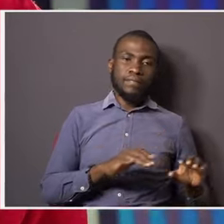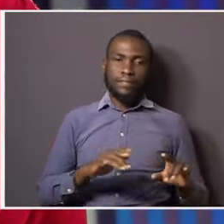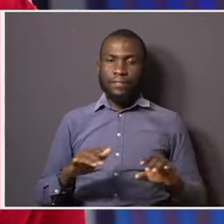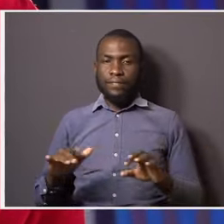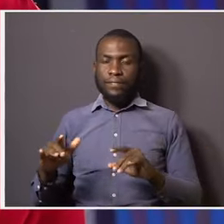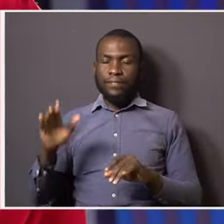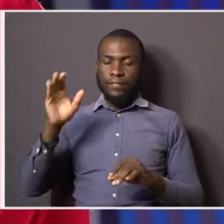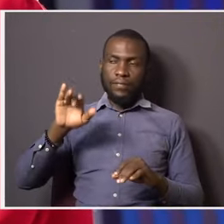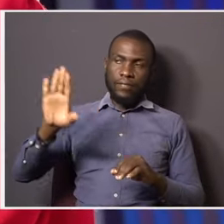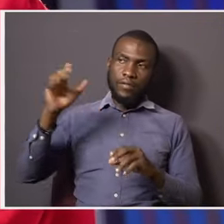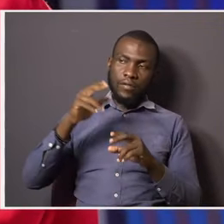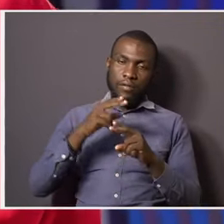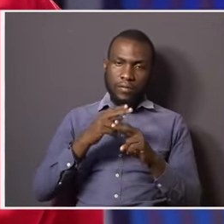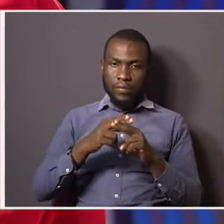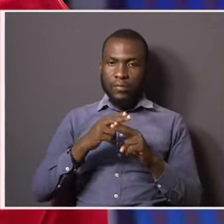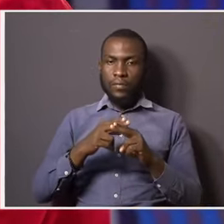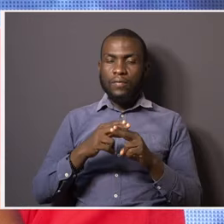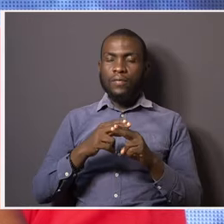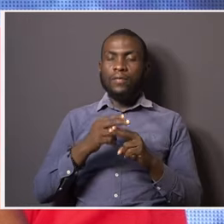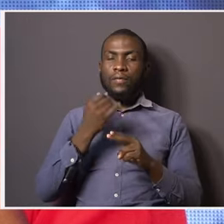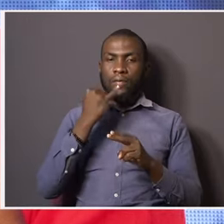Your name is.